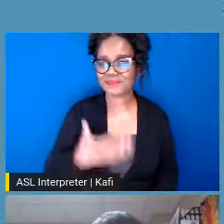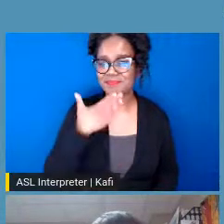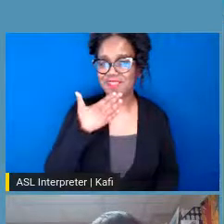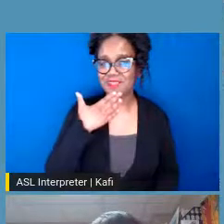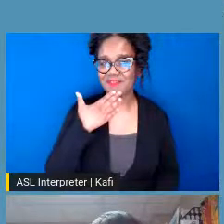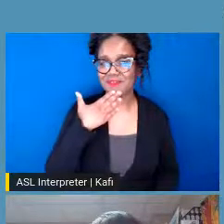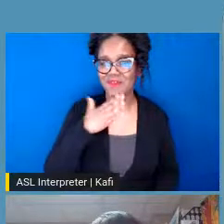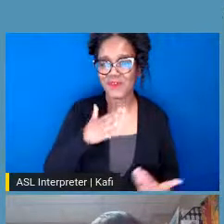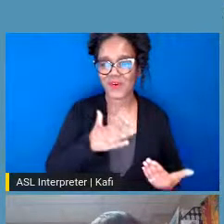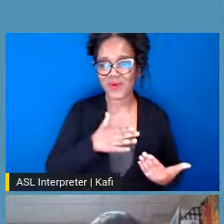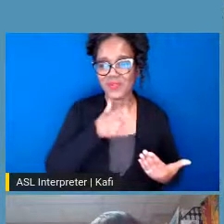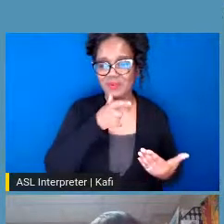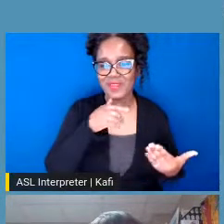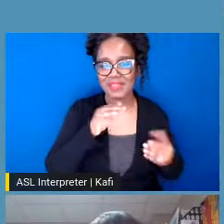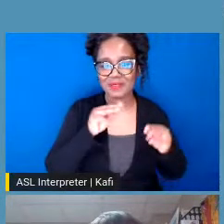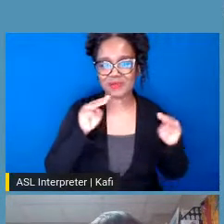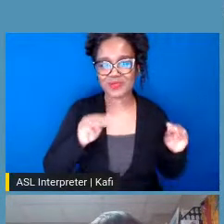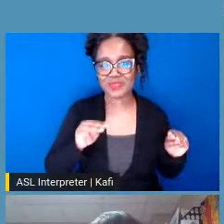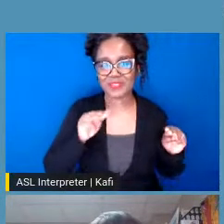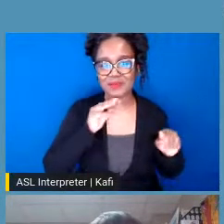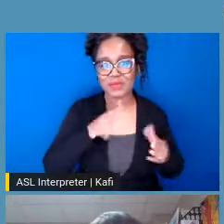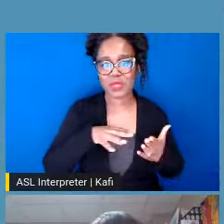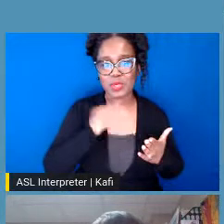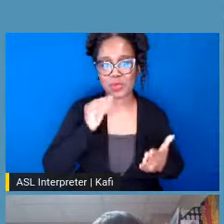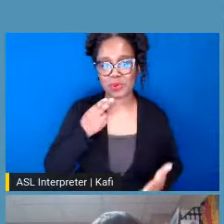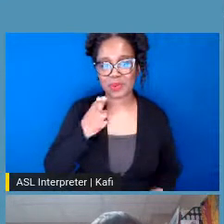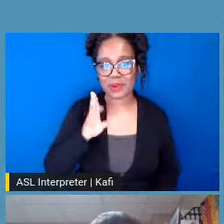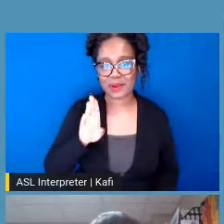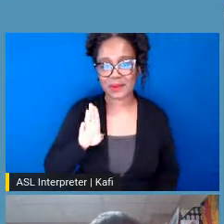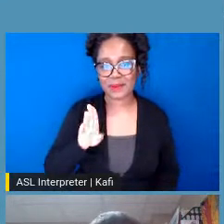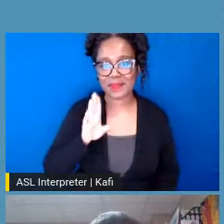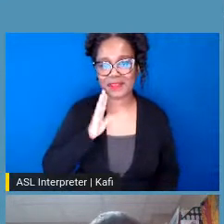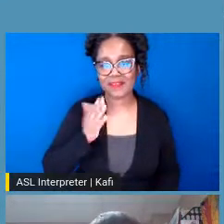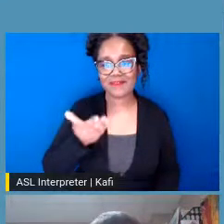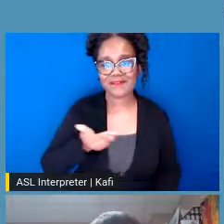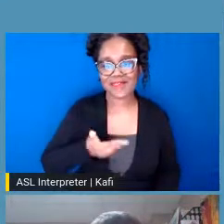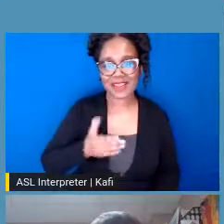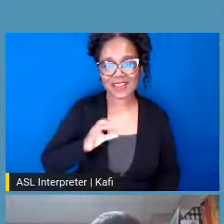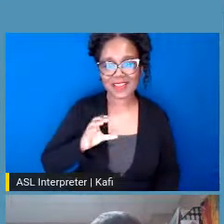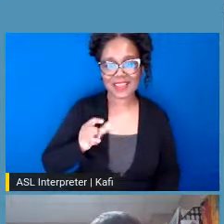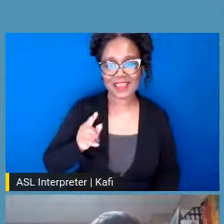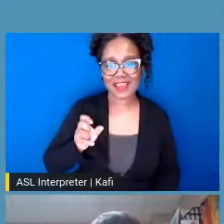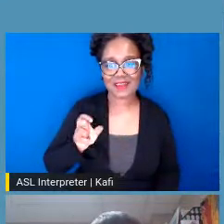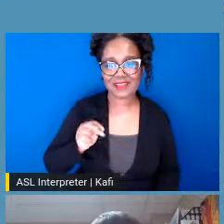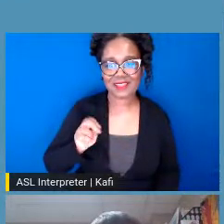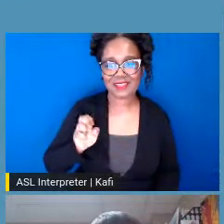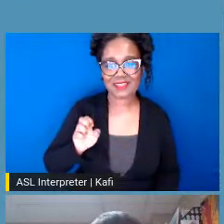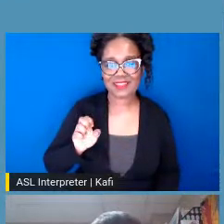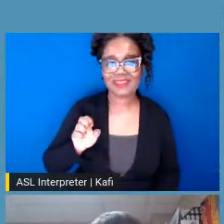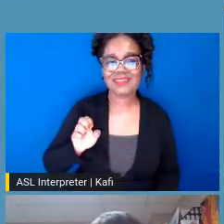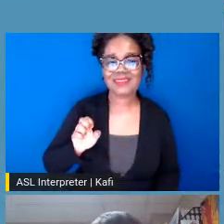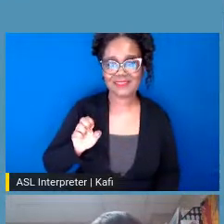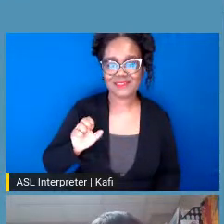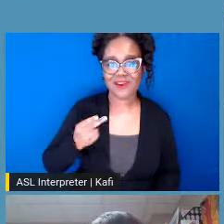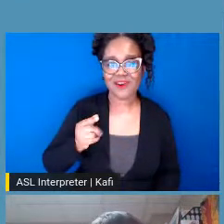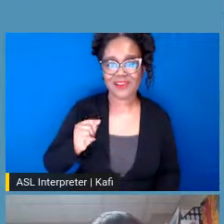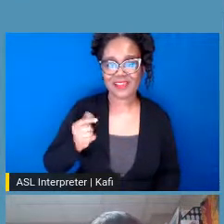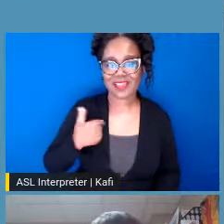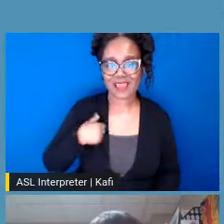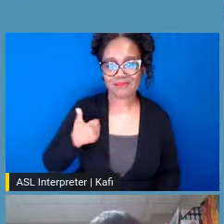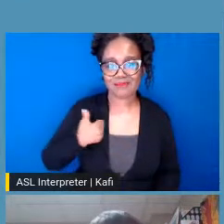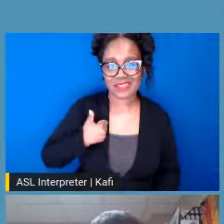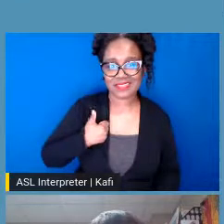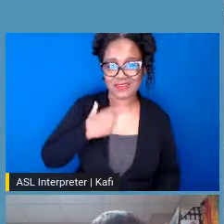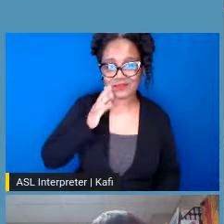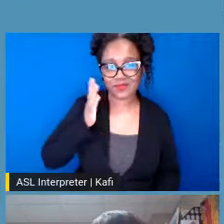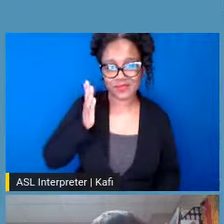Hub for inviting Carolyne, Hart, and I to speak with you today. And I have to say thanks to Anne, because some of your tips I was like taking notes on,